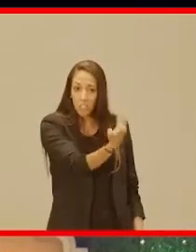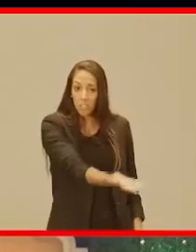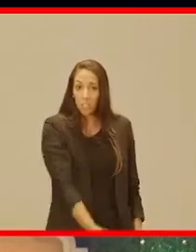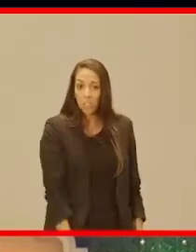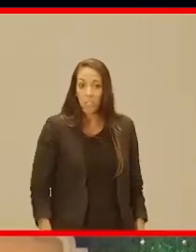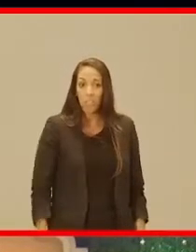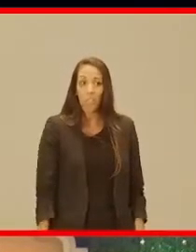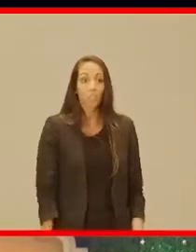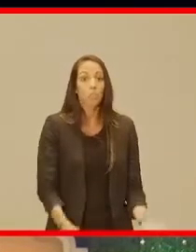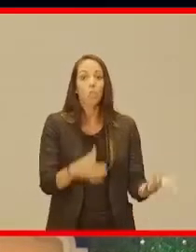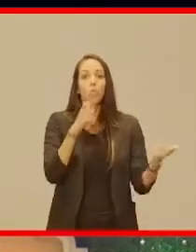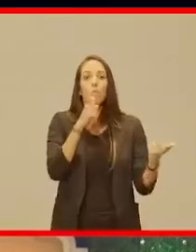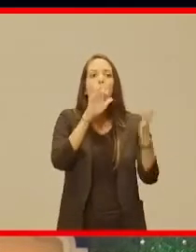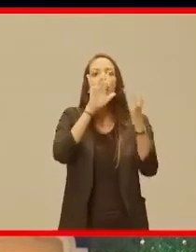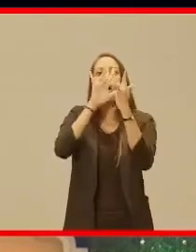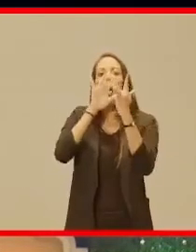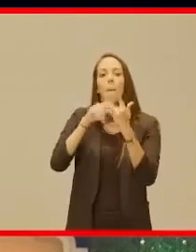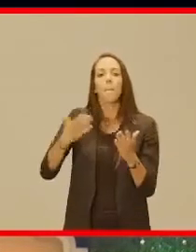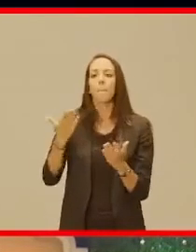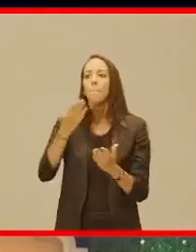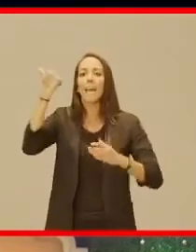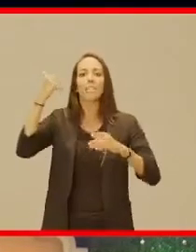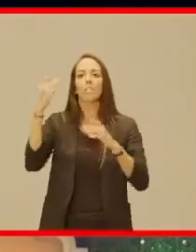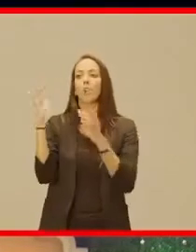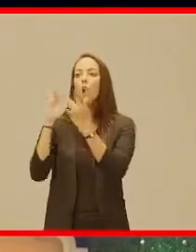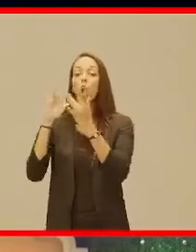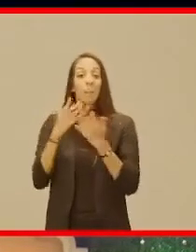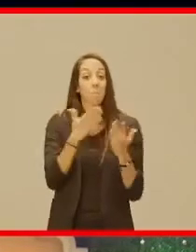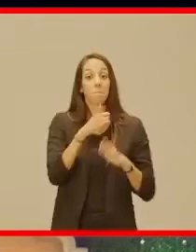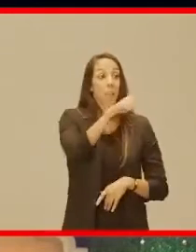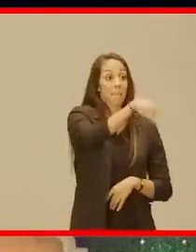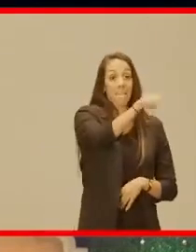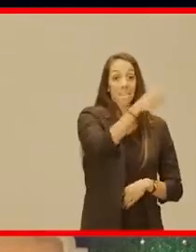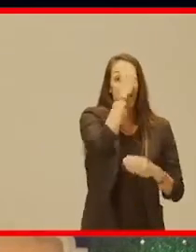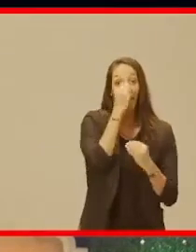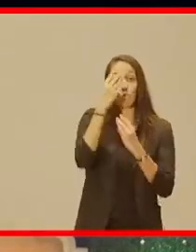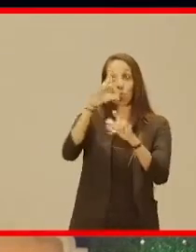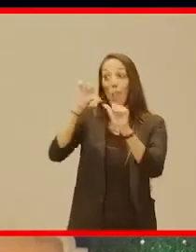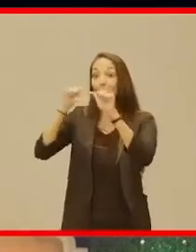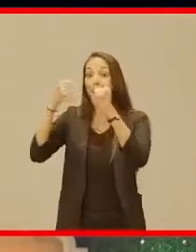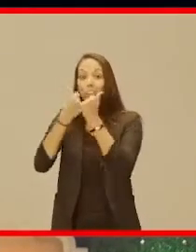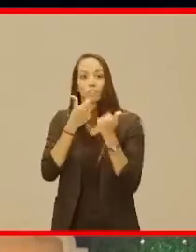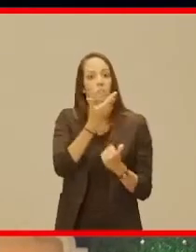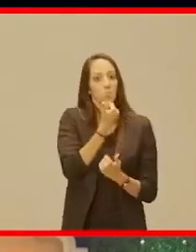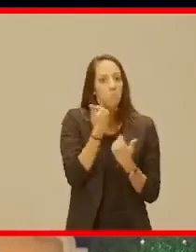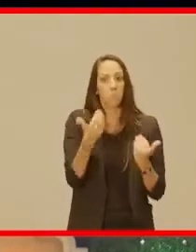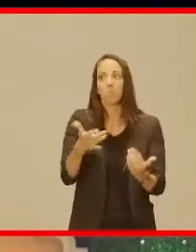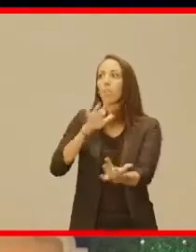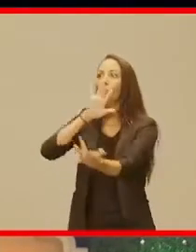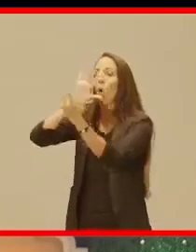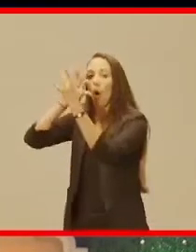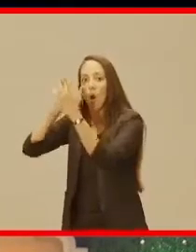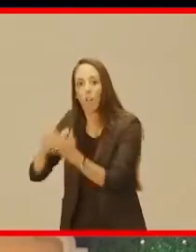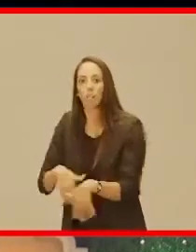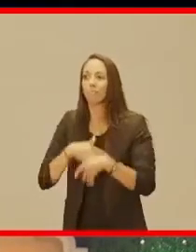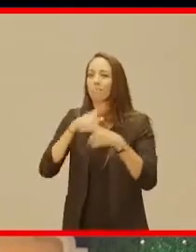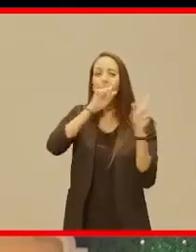would I talk to about that? And there could be an agency that you could maybe help. They could maybe hook you up with somebody to give you some good advice on